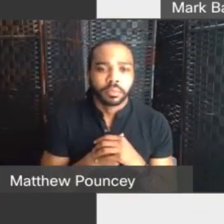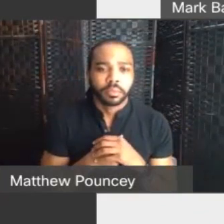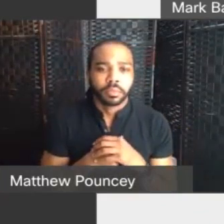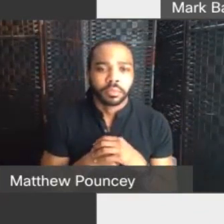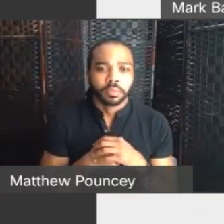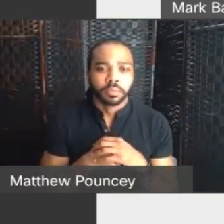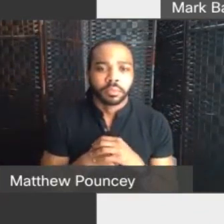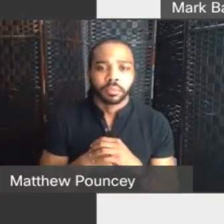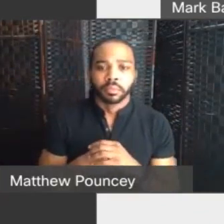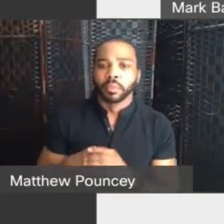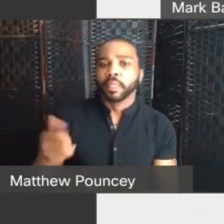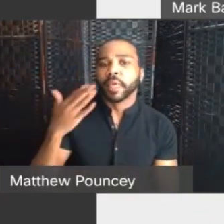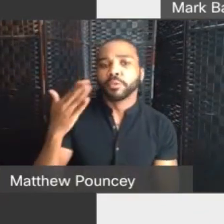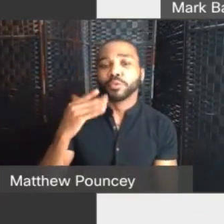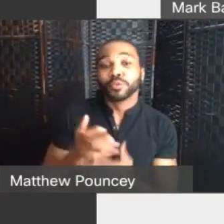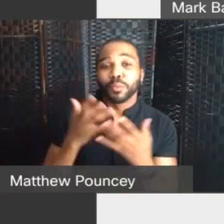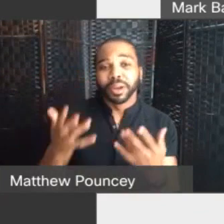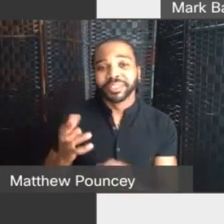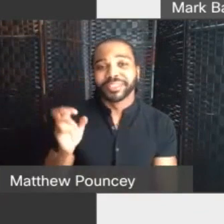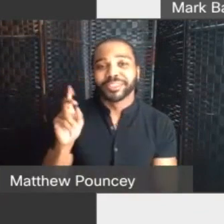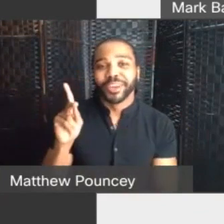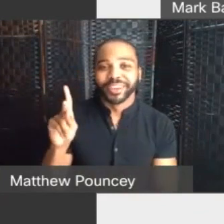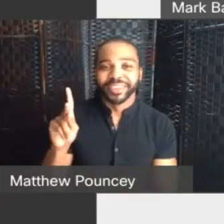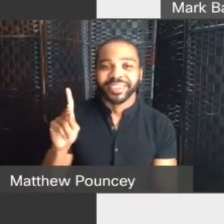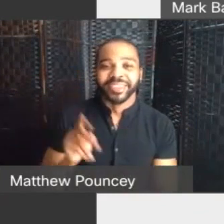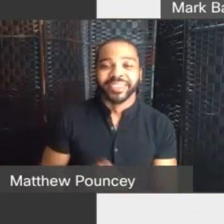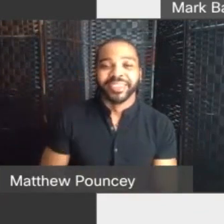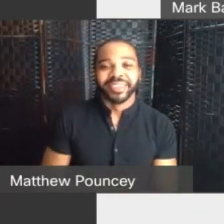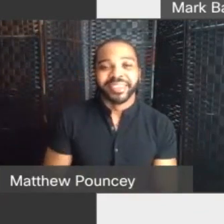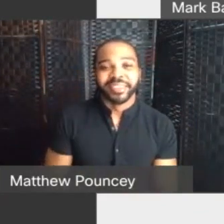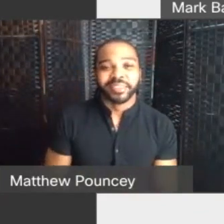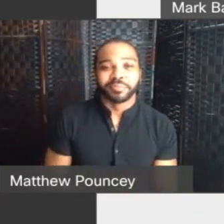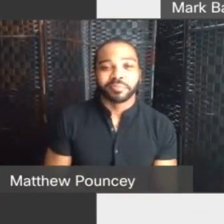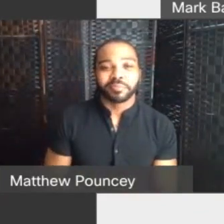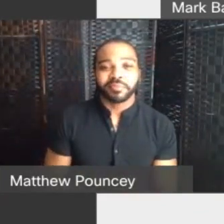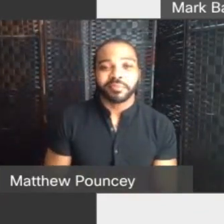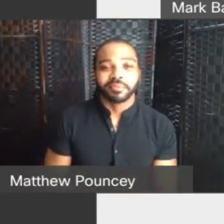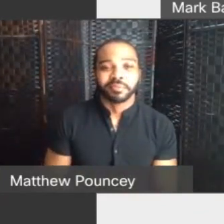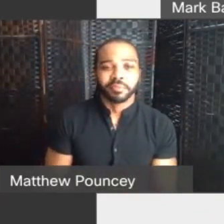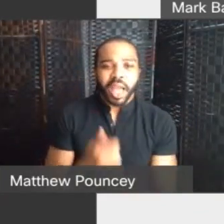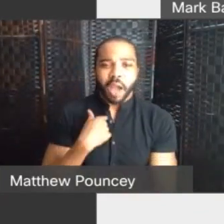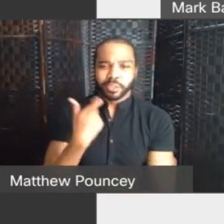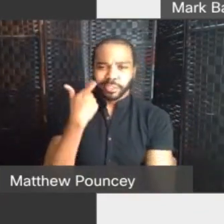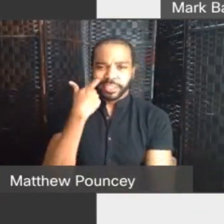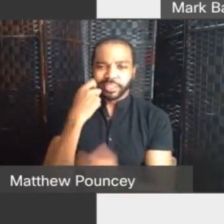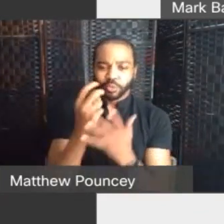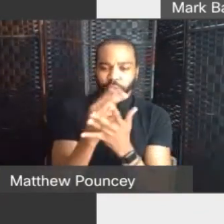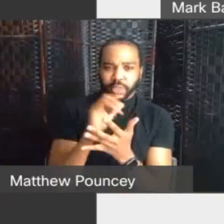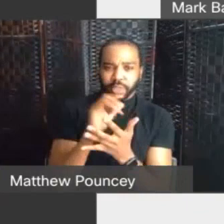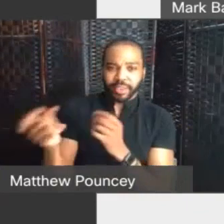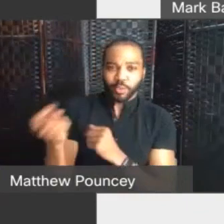Thank you so much, Kirk. I was just looking over the question.